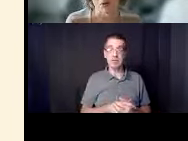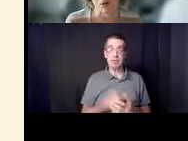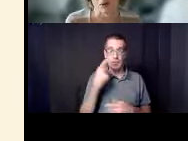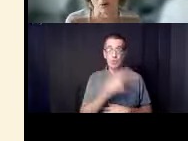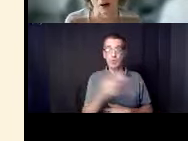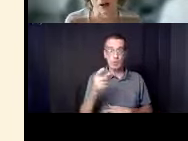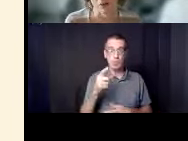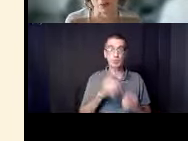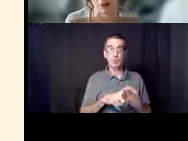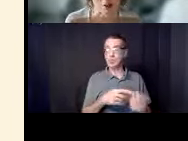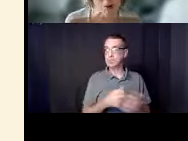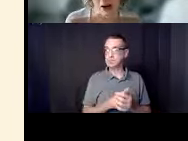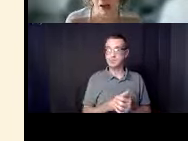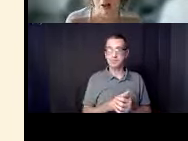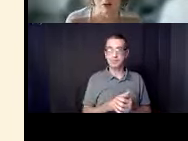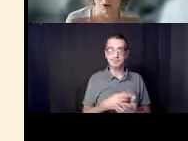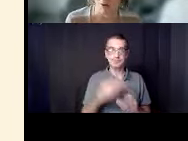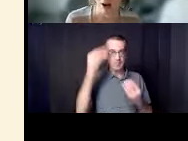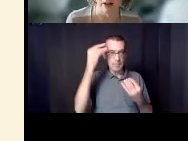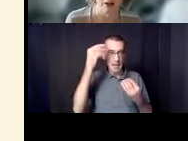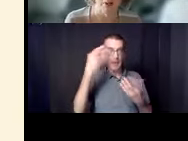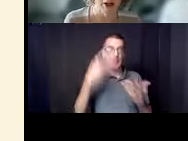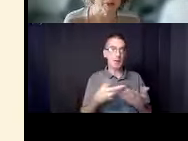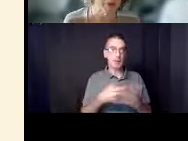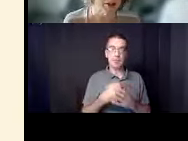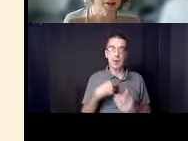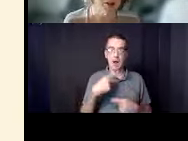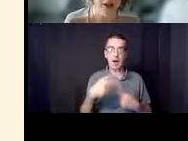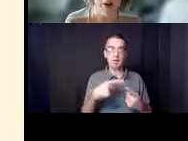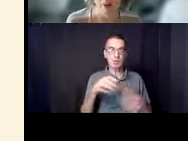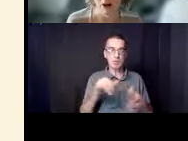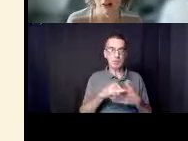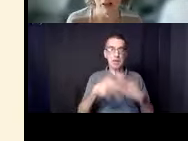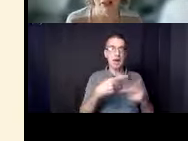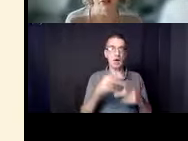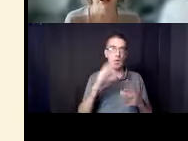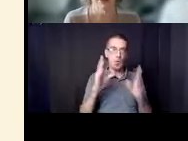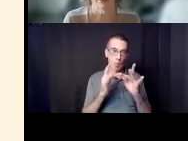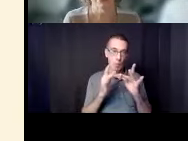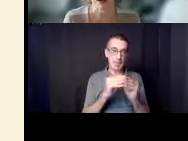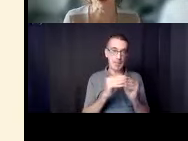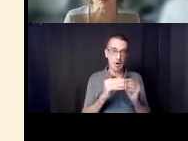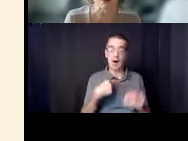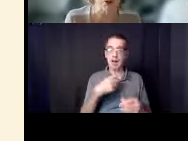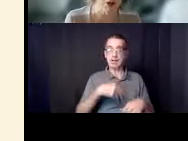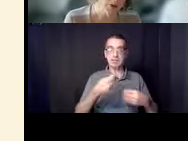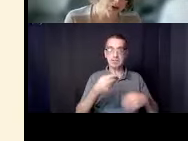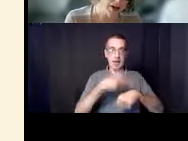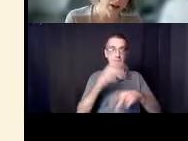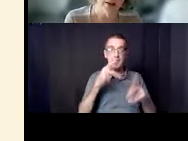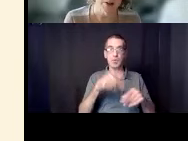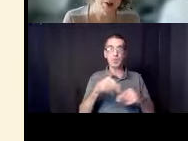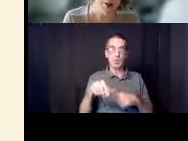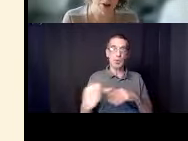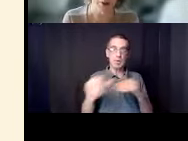you to put in your brain and kind of roll around. And so when I do this kind of webinar, I like to give time for folks to go